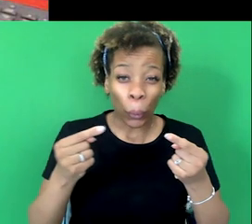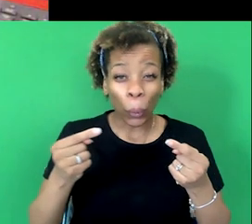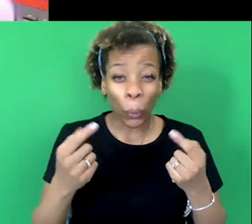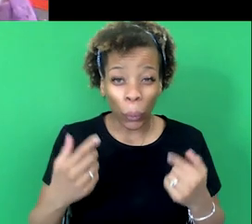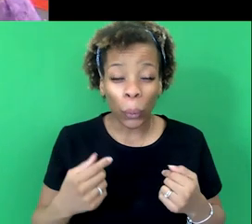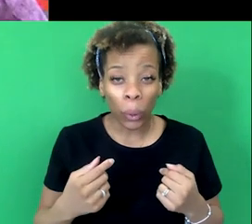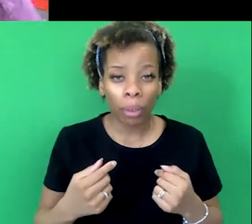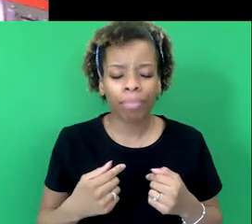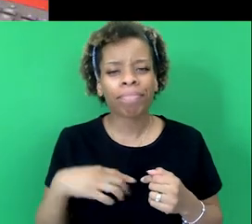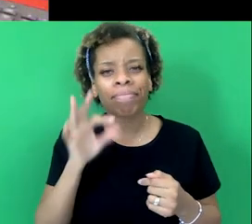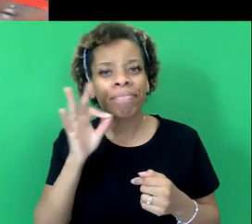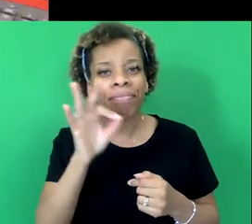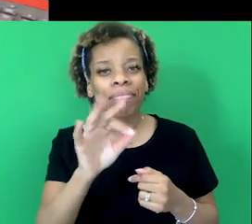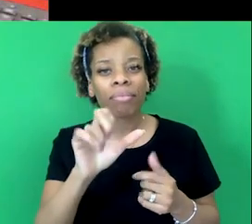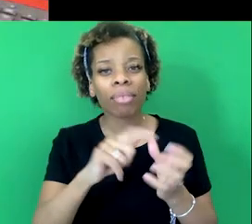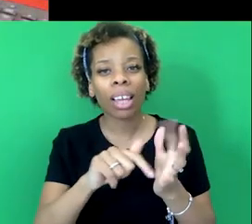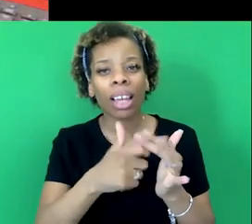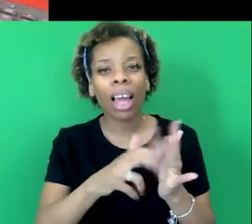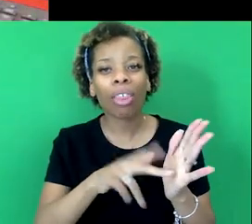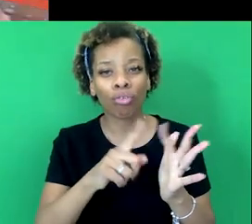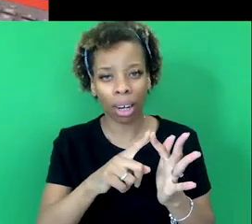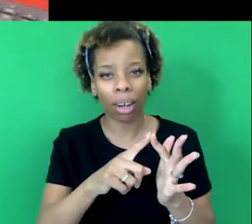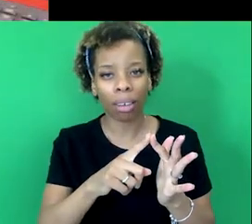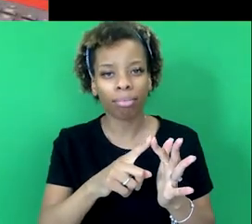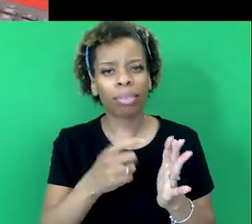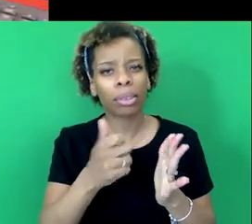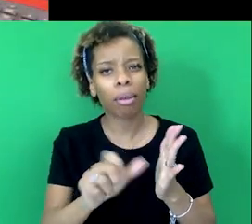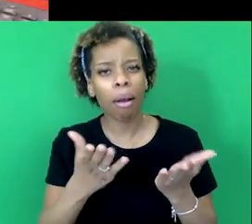And Catherine, I think I wanted to start with you partly because